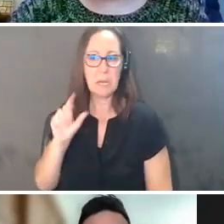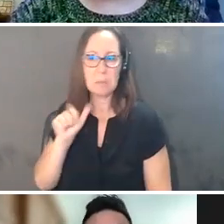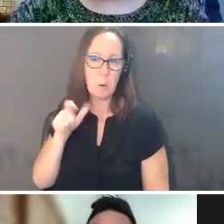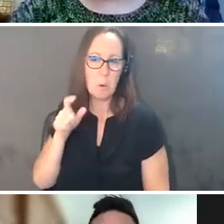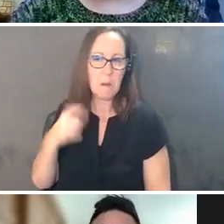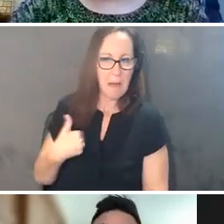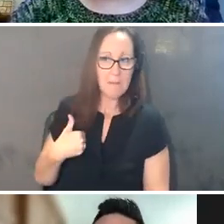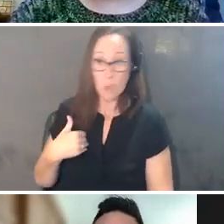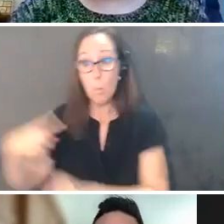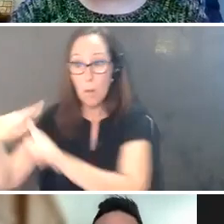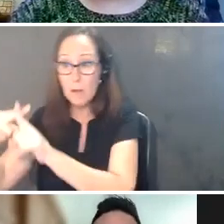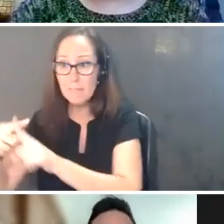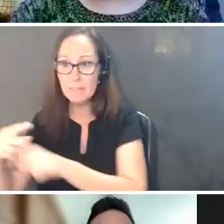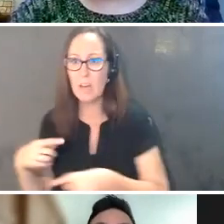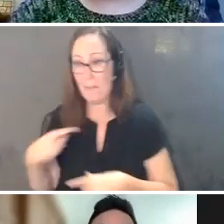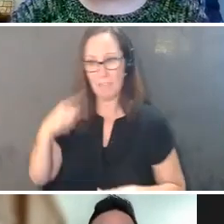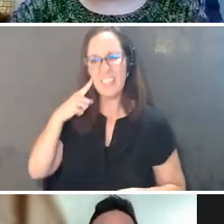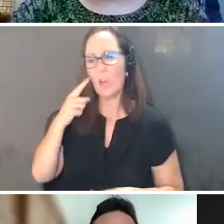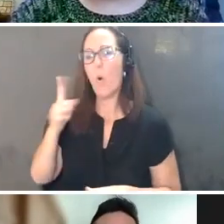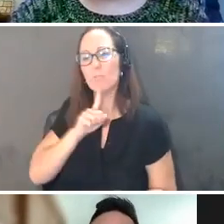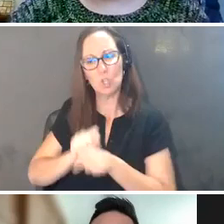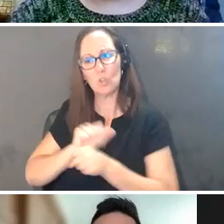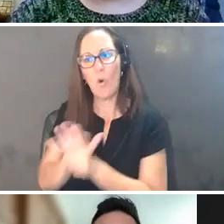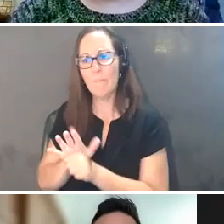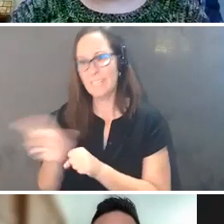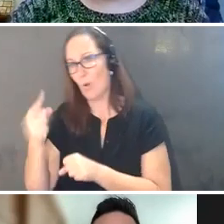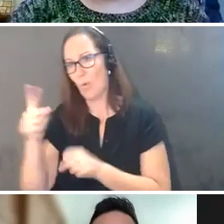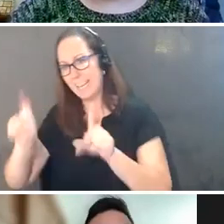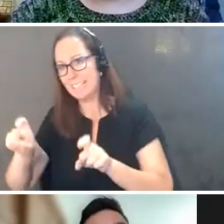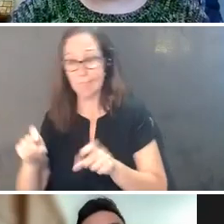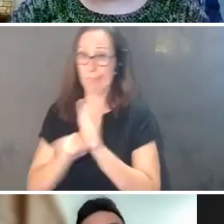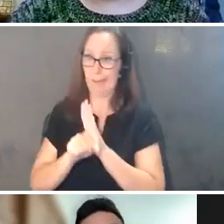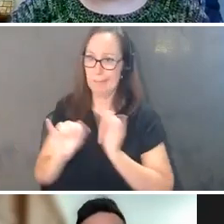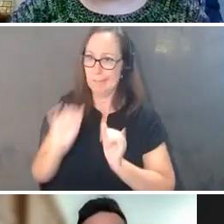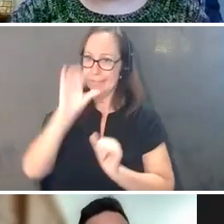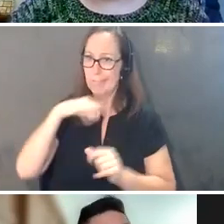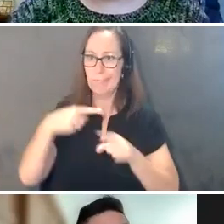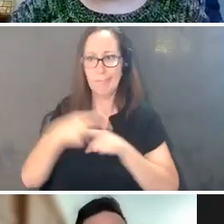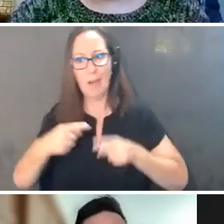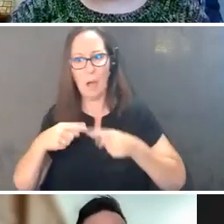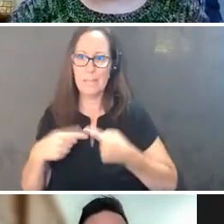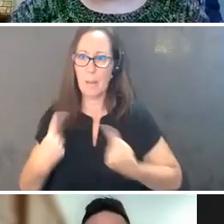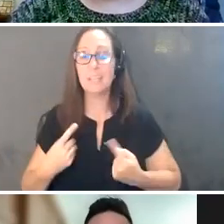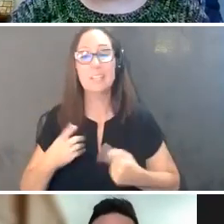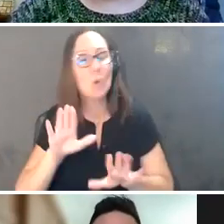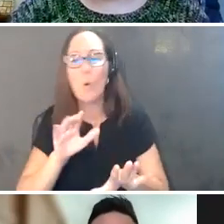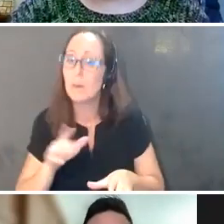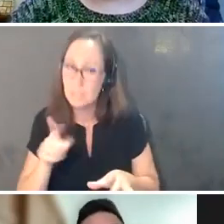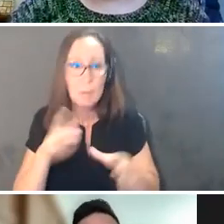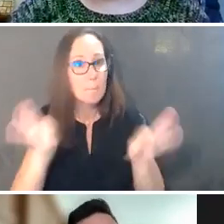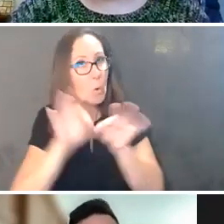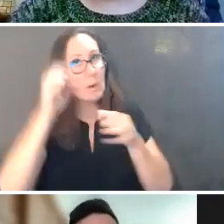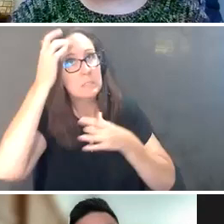They get tested and it's negative and they don't have it, right? My point here is if you're feeling these symptoms right now, it's important you take them seriously and you don't think, oh, it's just